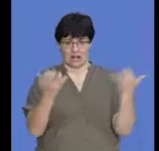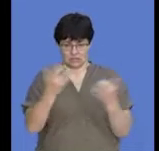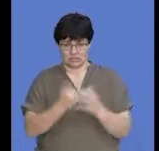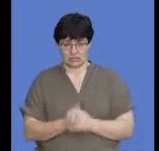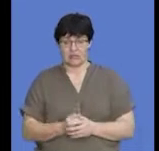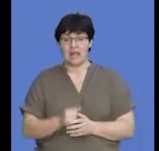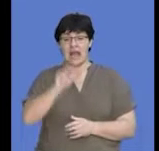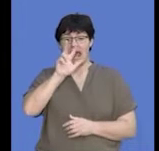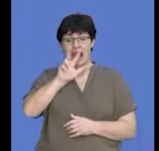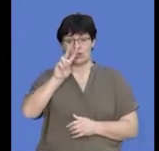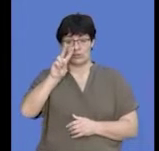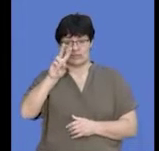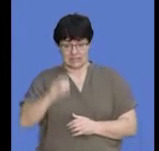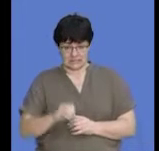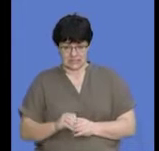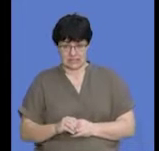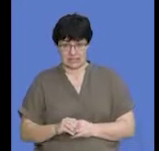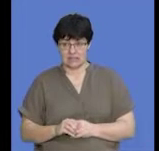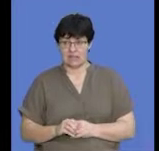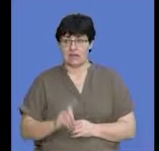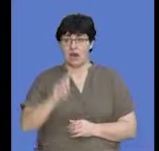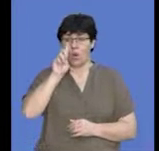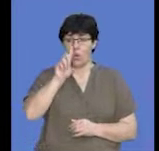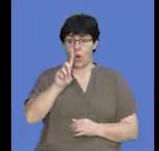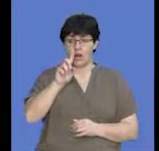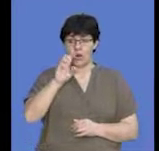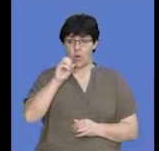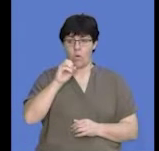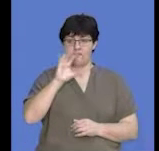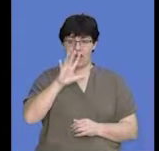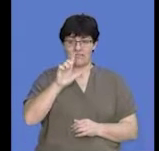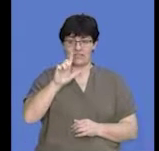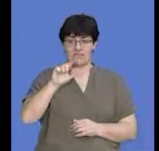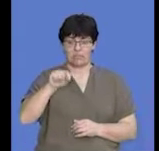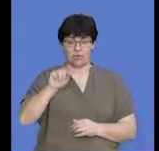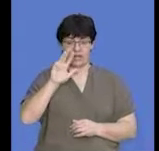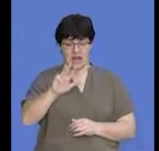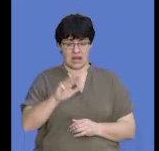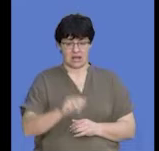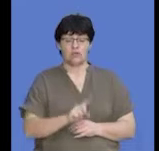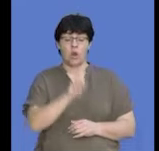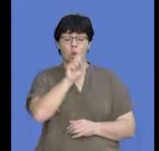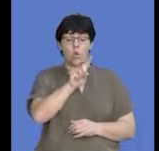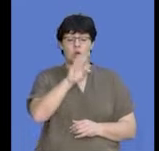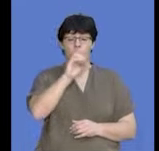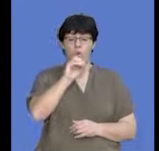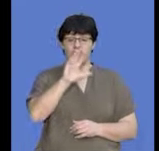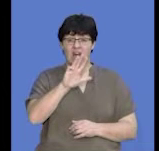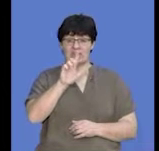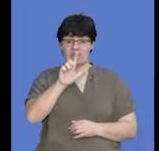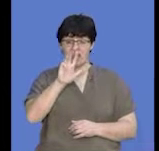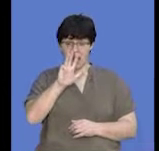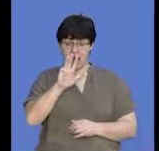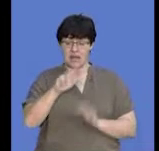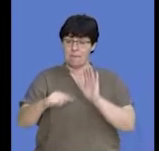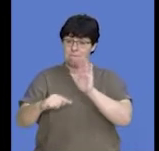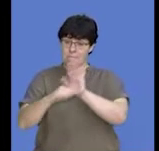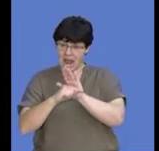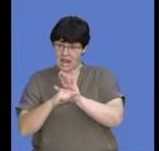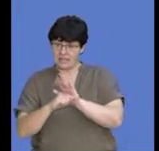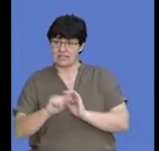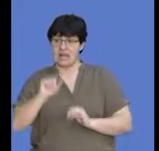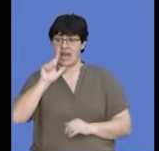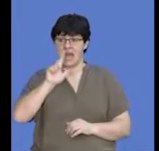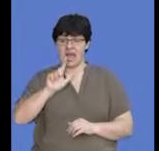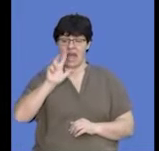my 820 and my 1057.9. I must subtract to get the interval of